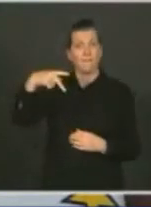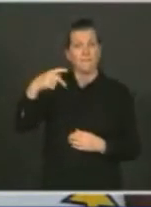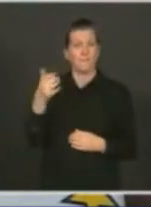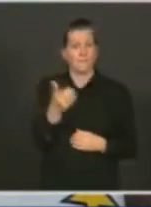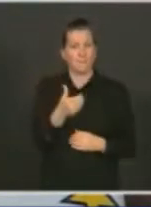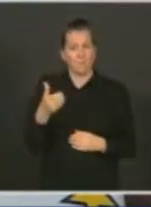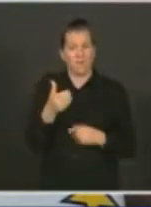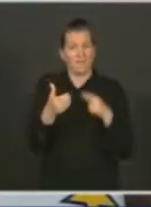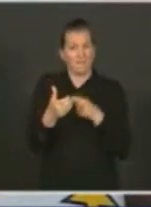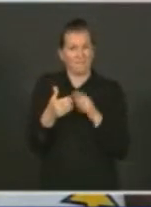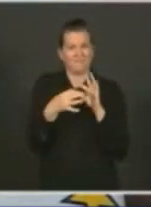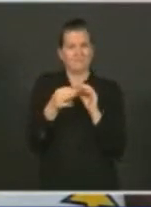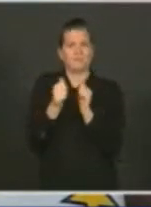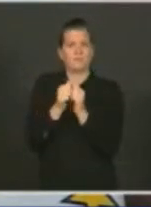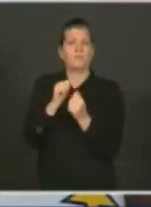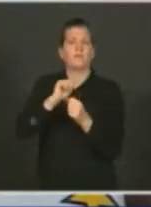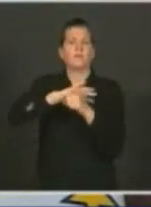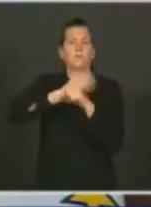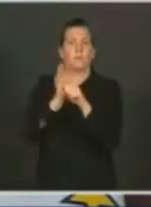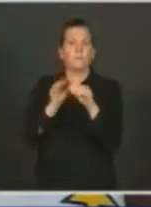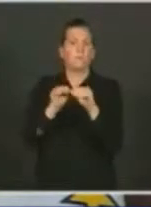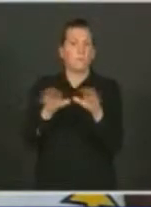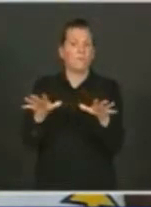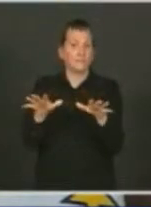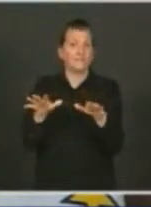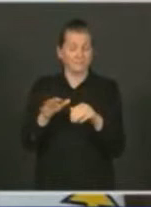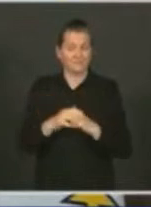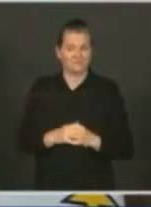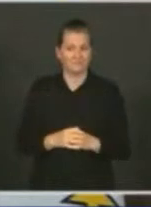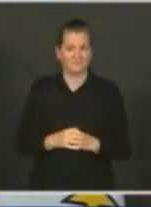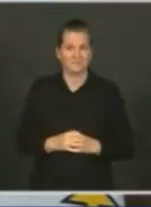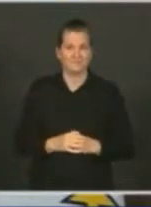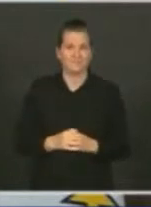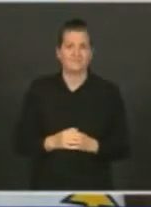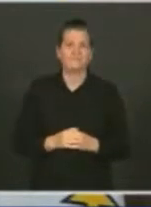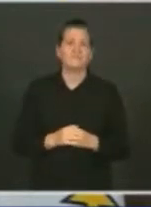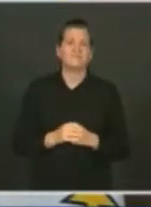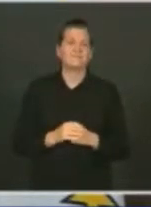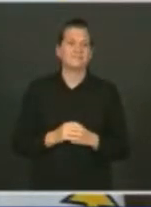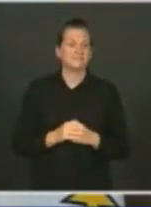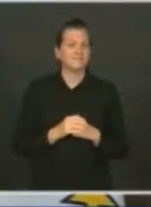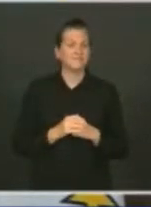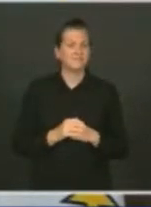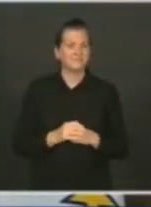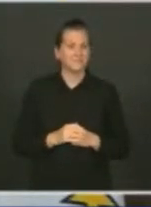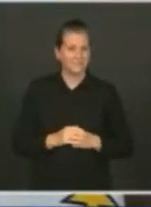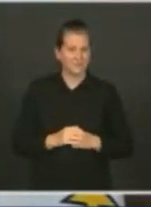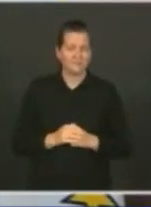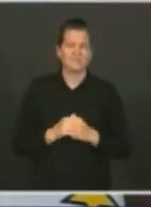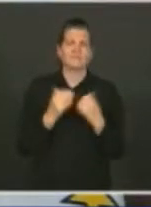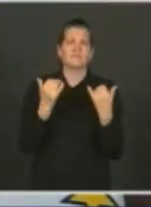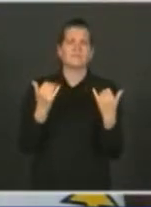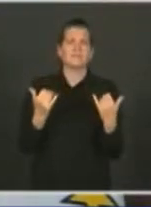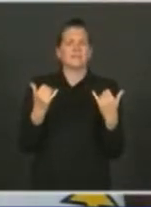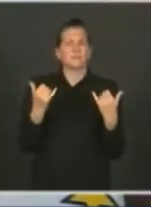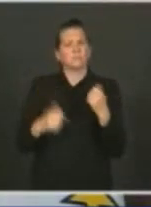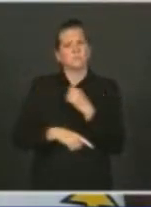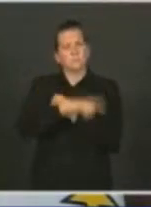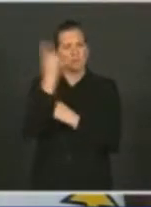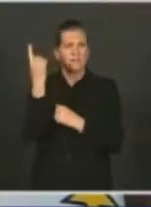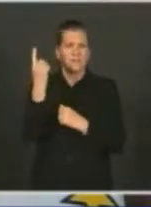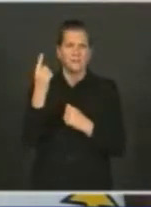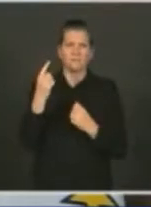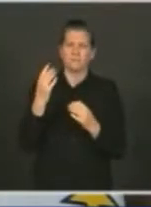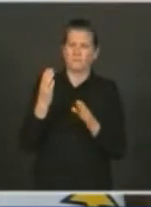you haven't, now's the time to do it. And I appreciate that. So today, before I go into